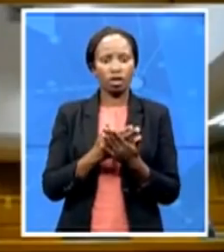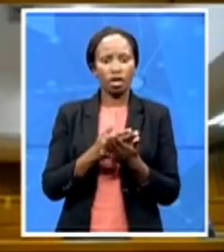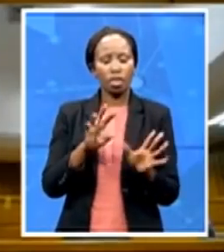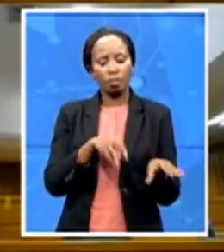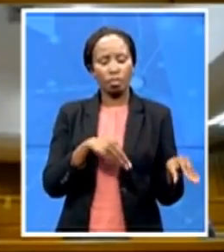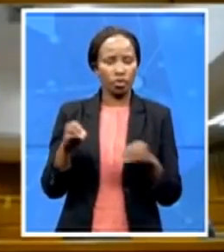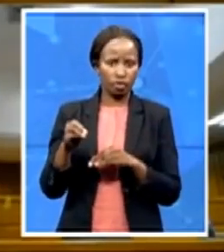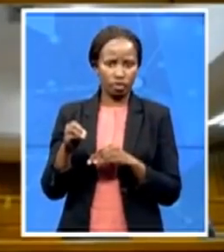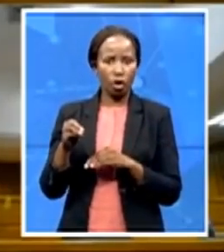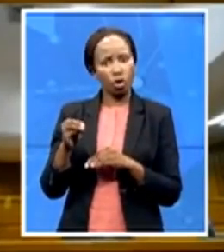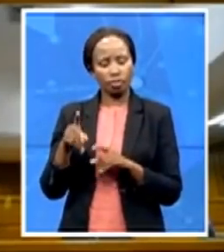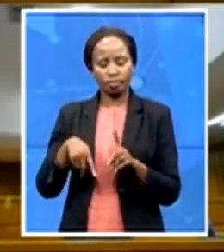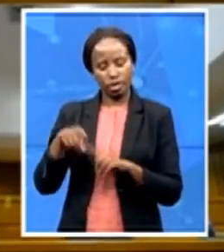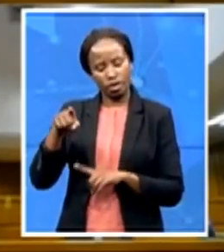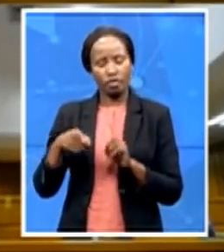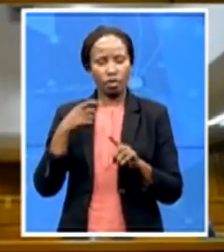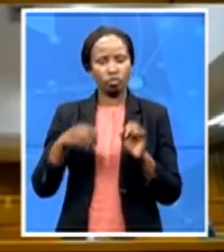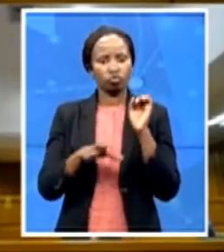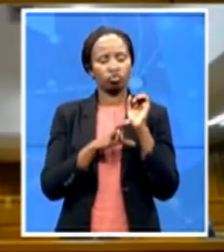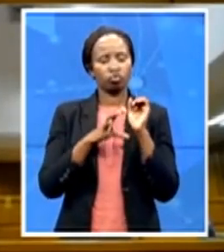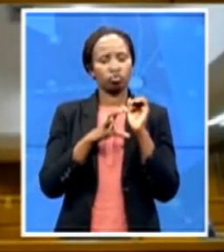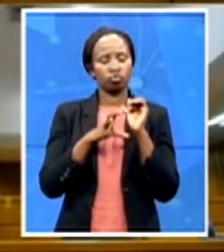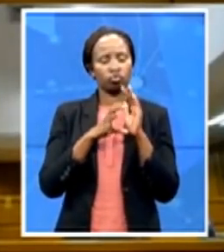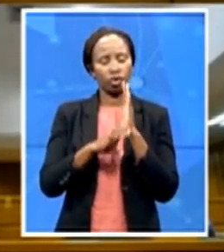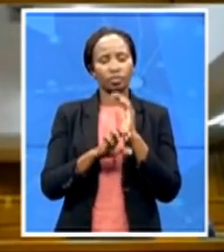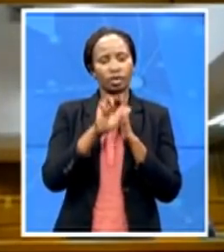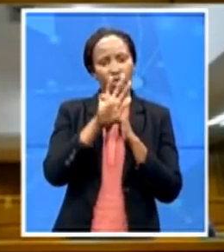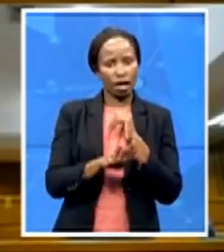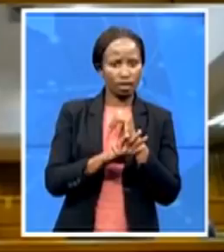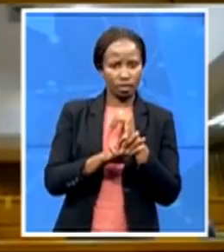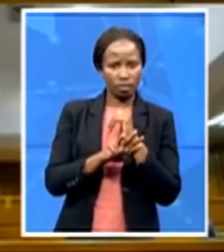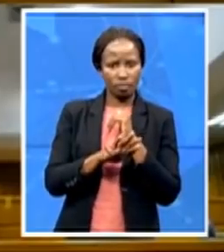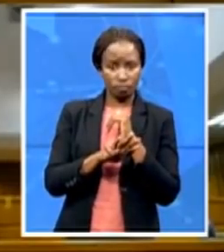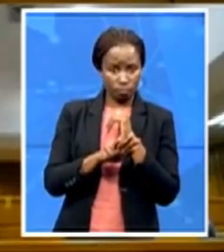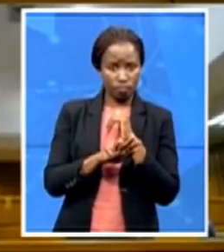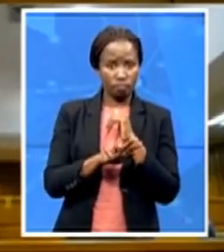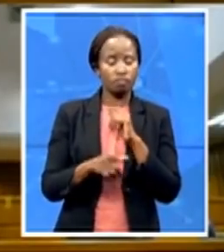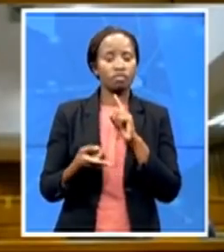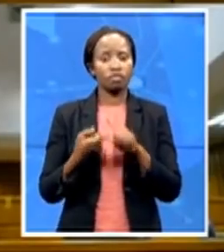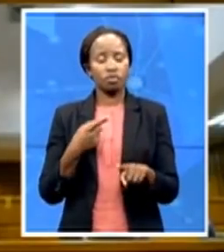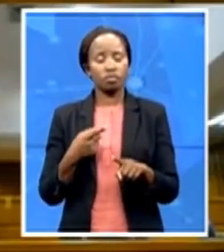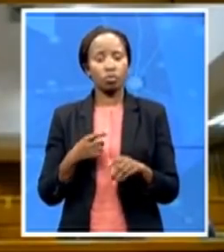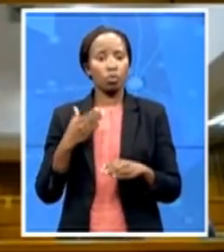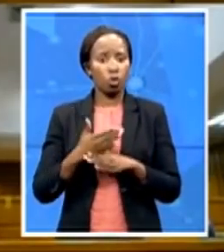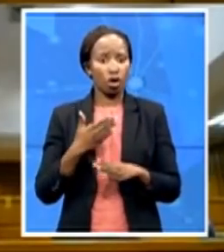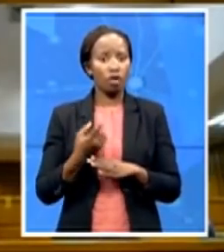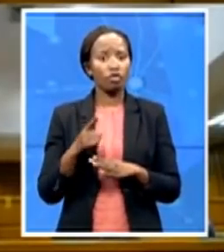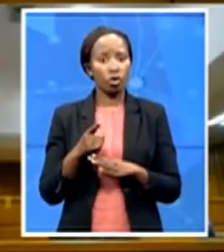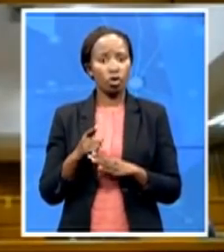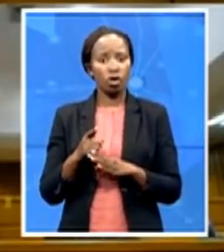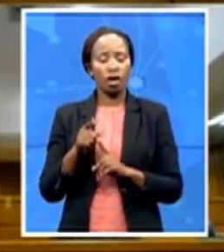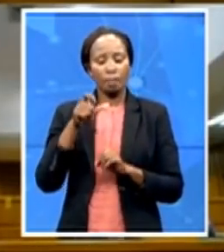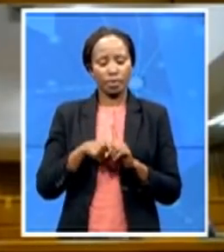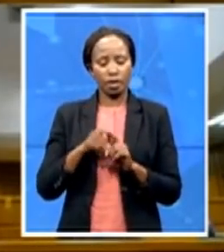to remove Chapter 9 office bearers from office on the grounds of misconduct, etc. They are not. The power derives